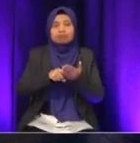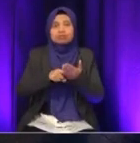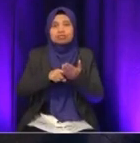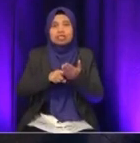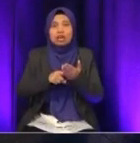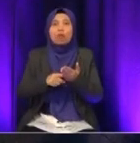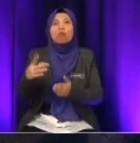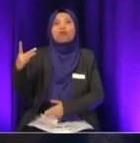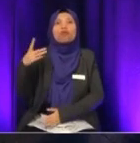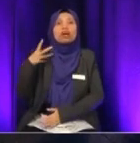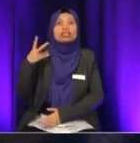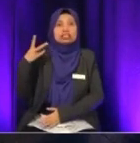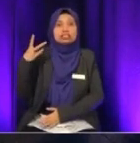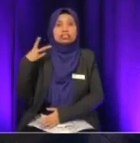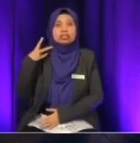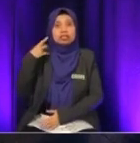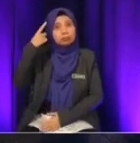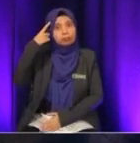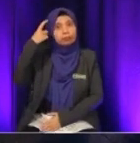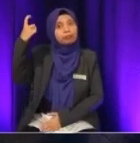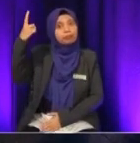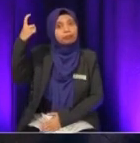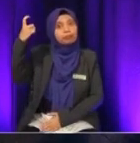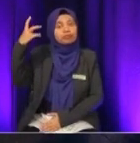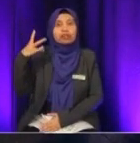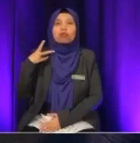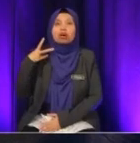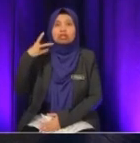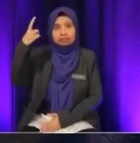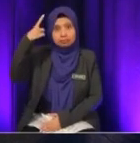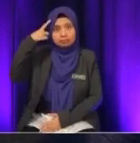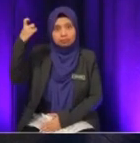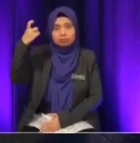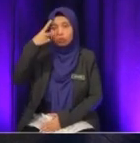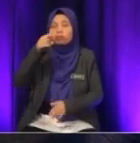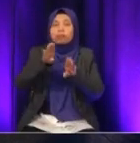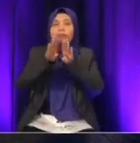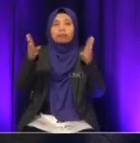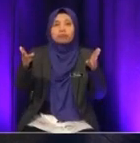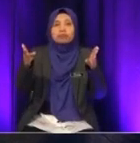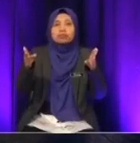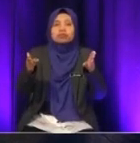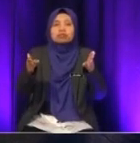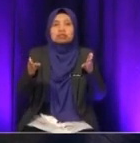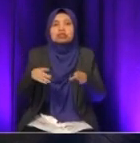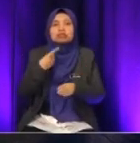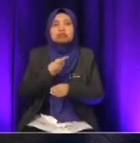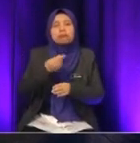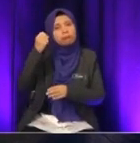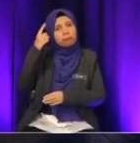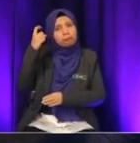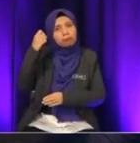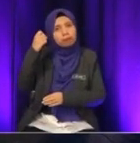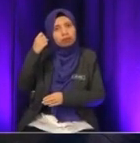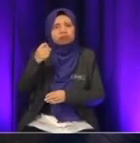is volunteering aspiration. And yes, we also looked at some images in the opening, right? That yeah, also came with an understanding of